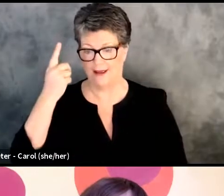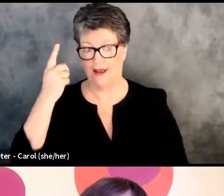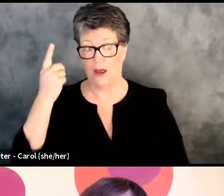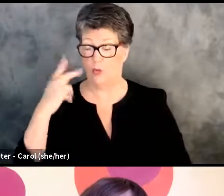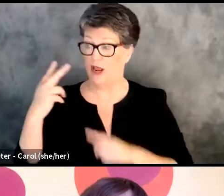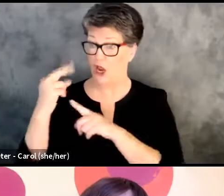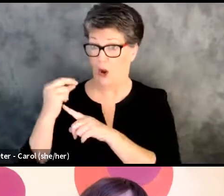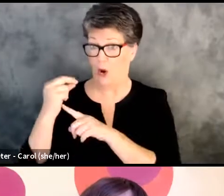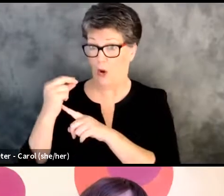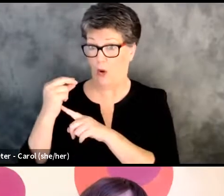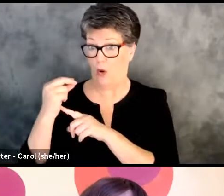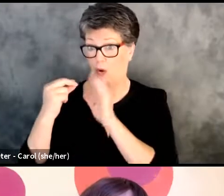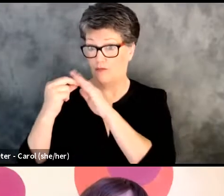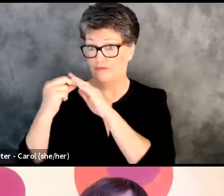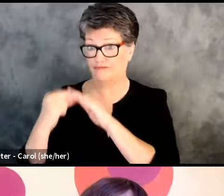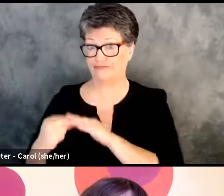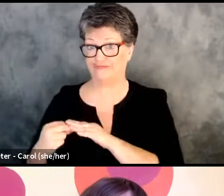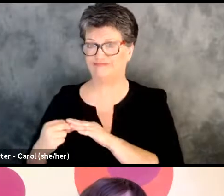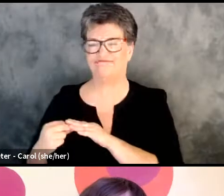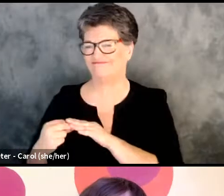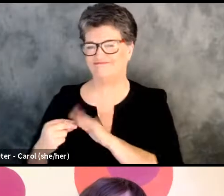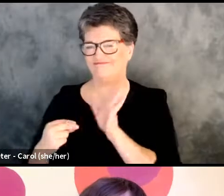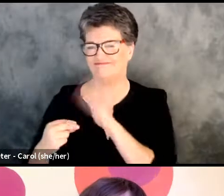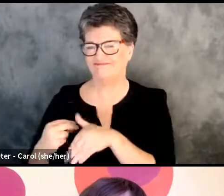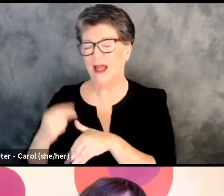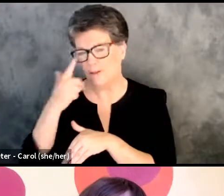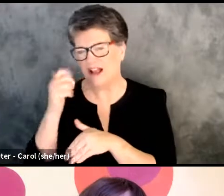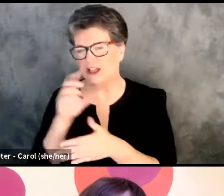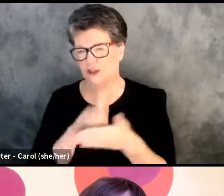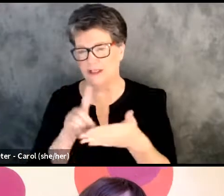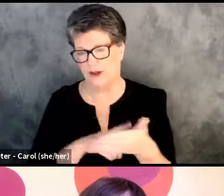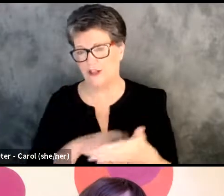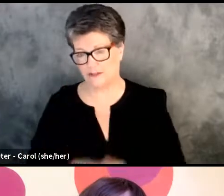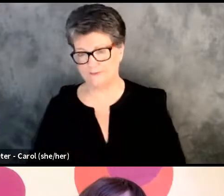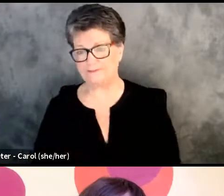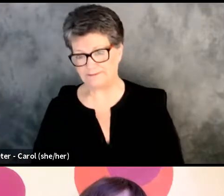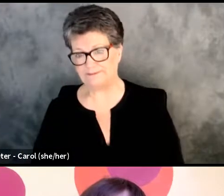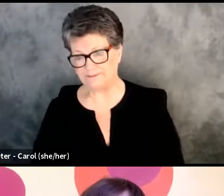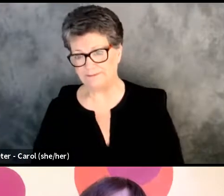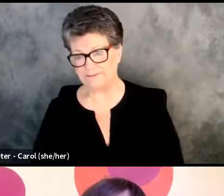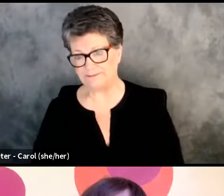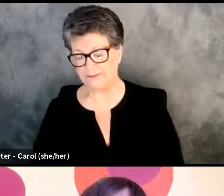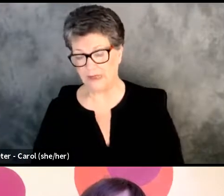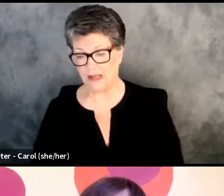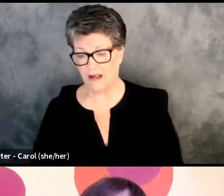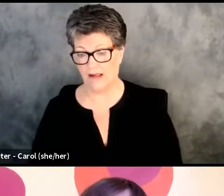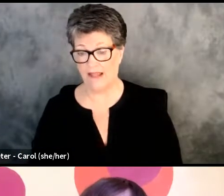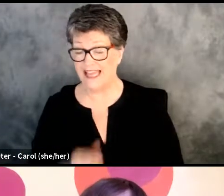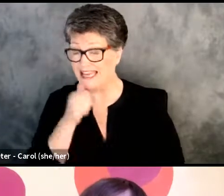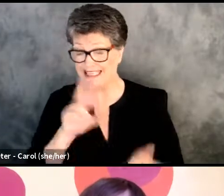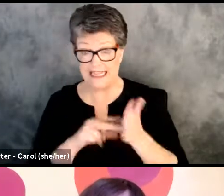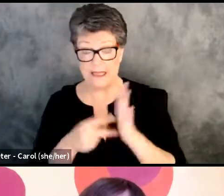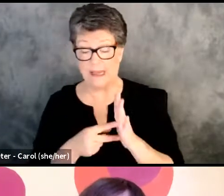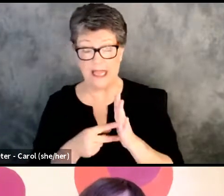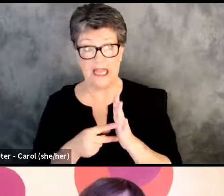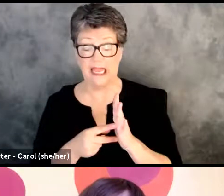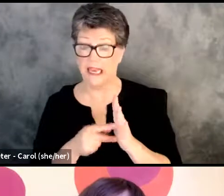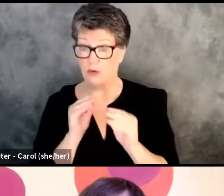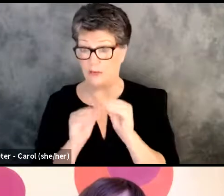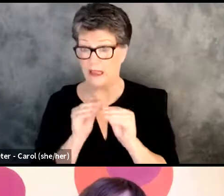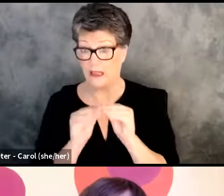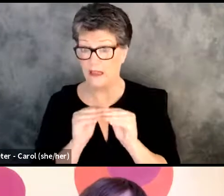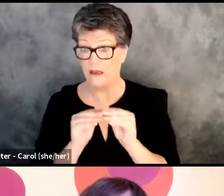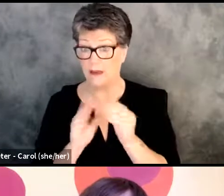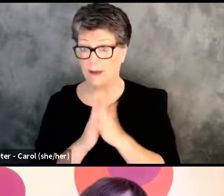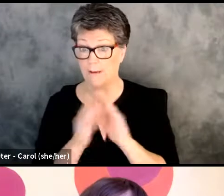no is being given because they're being discriminated against. And it doesn't mean you're going to get it rectified